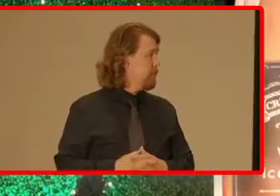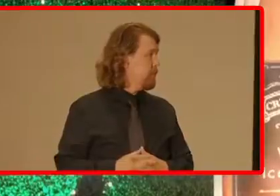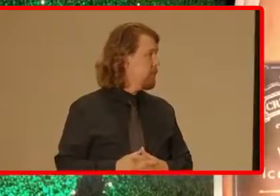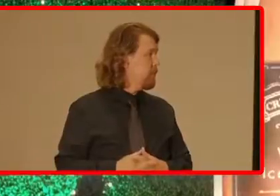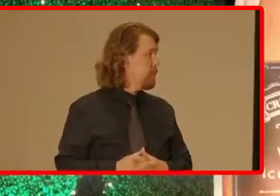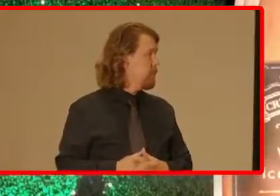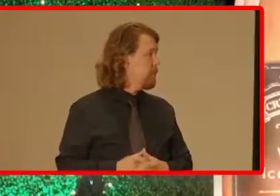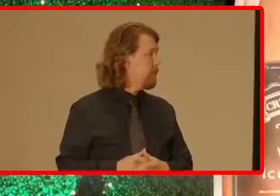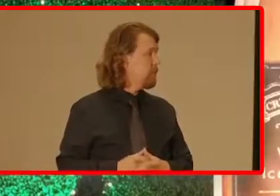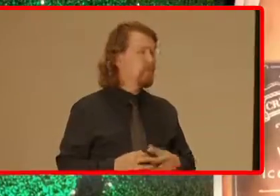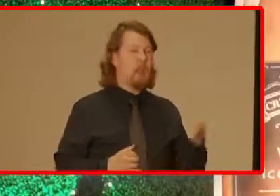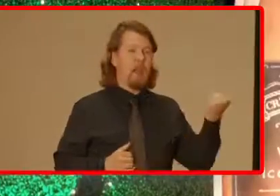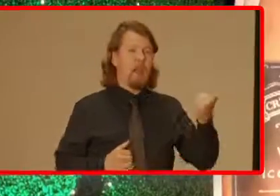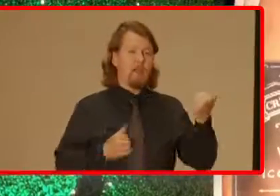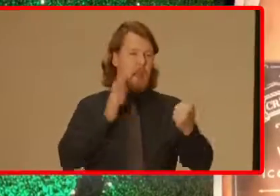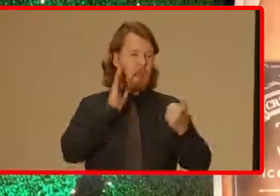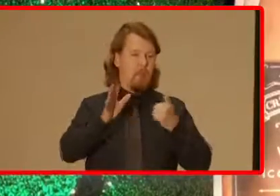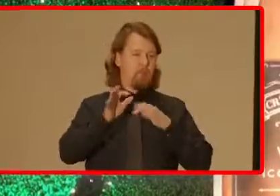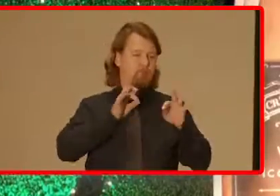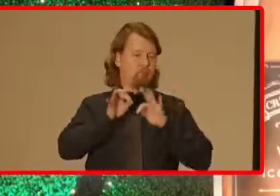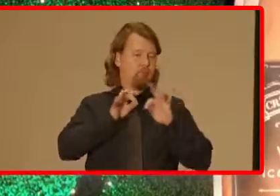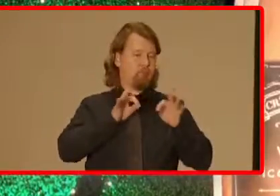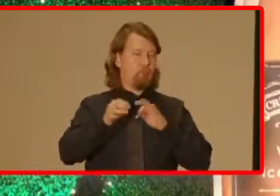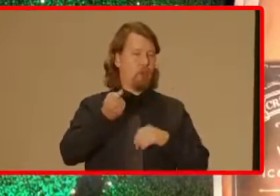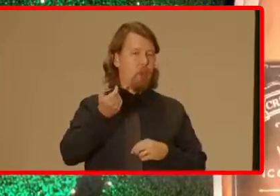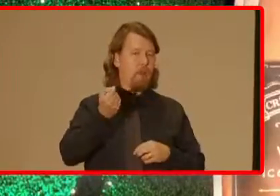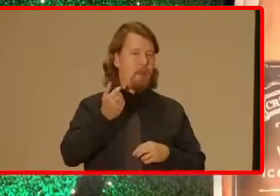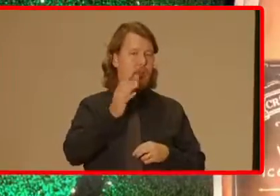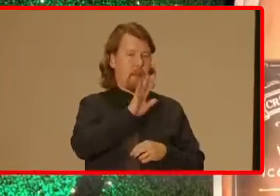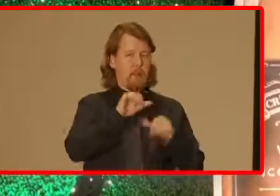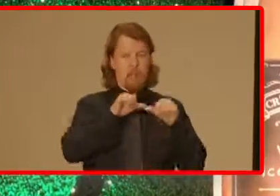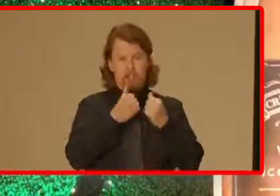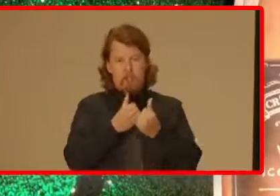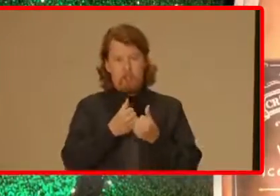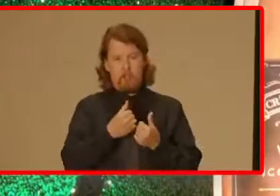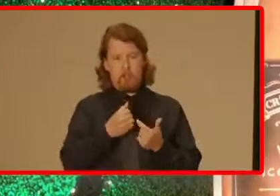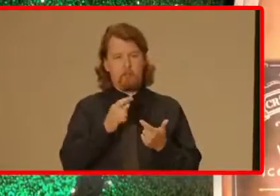where they're going to tell you a little bit about their agency, the highlights,